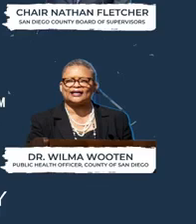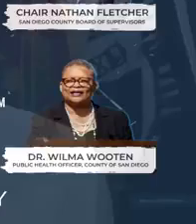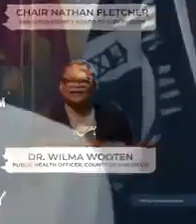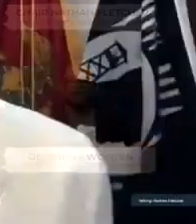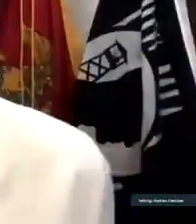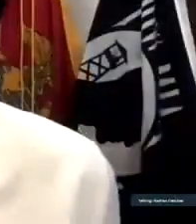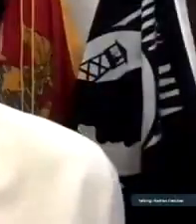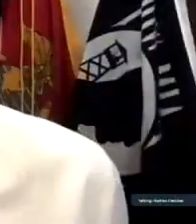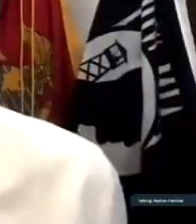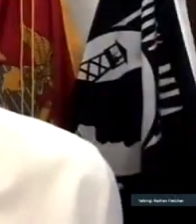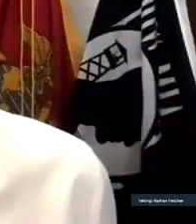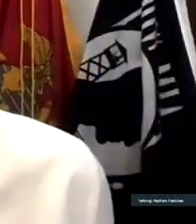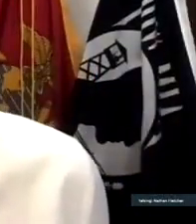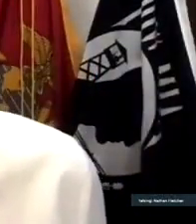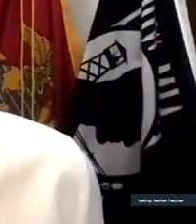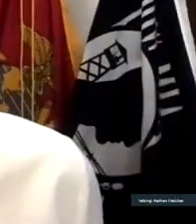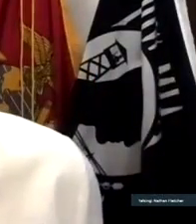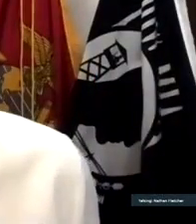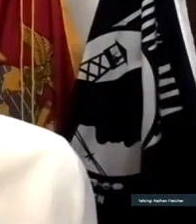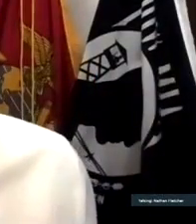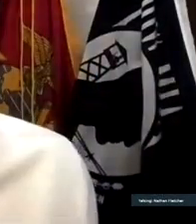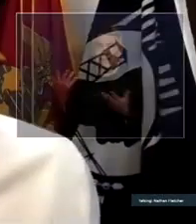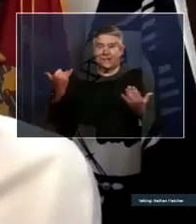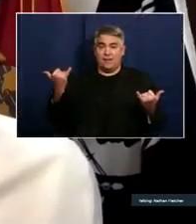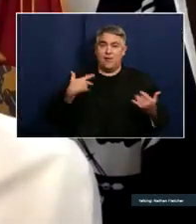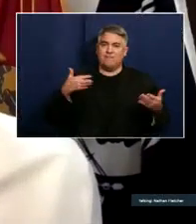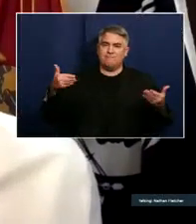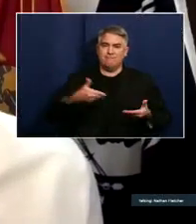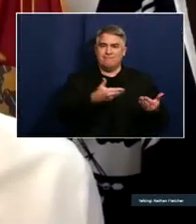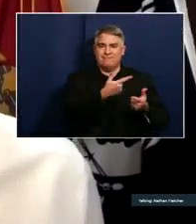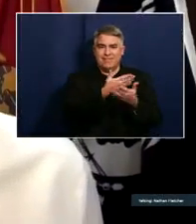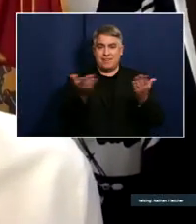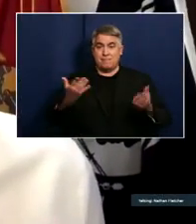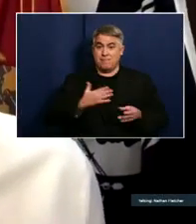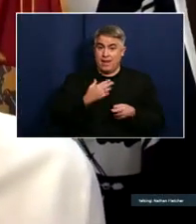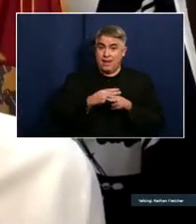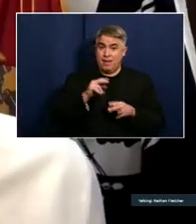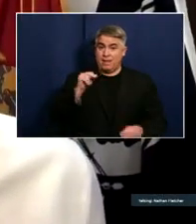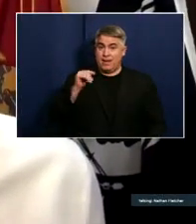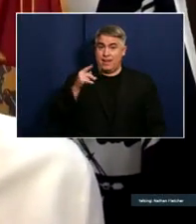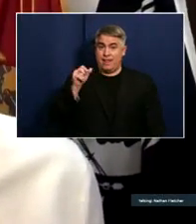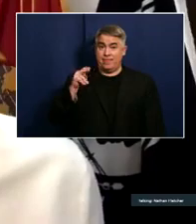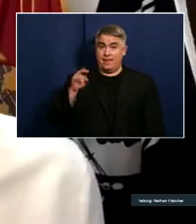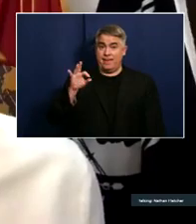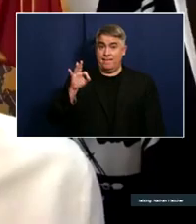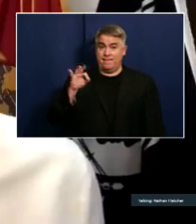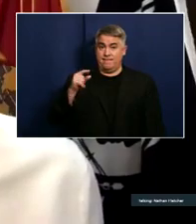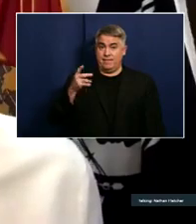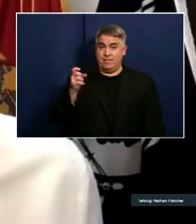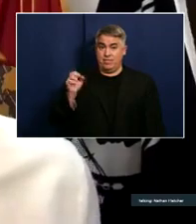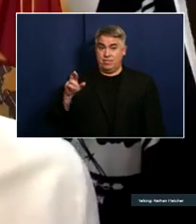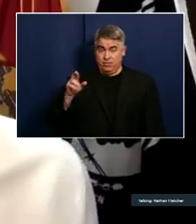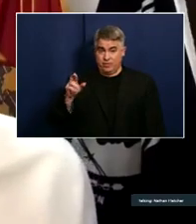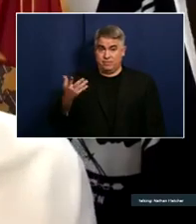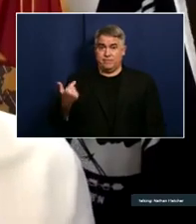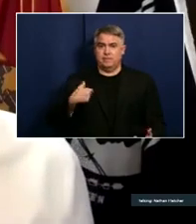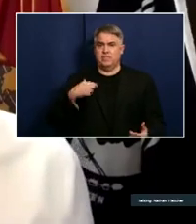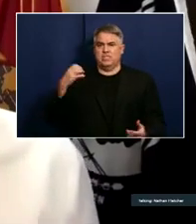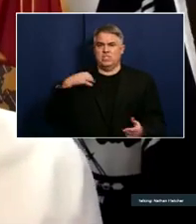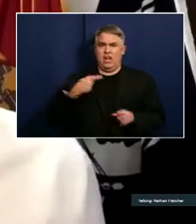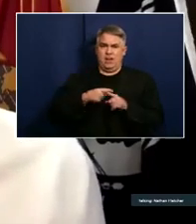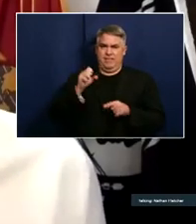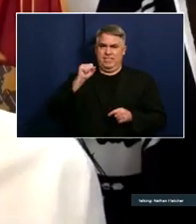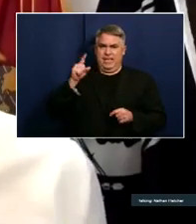Hey, good evening. I want to welcome everyone. My name is Nathan Fletcher, and I have the great honor of being the chair of the San Diego County Board of